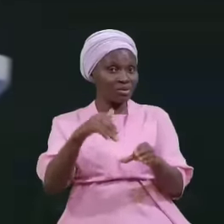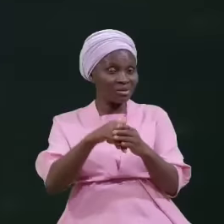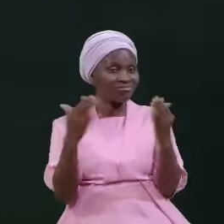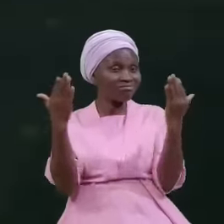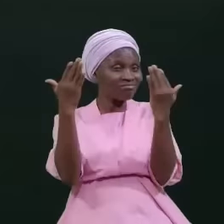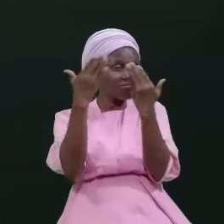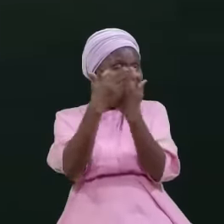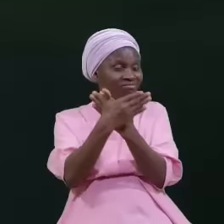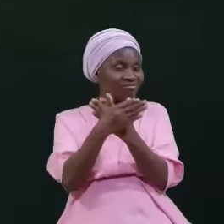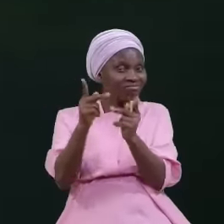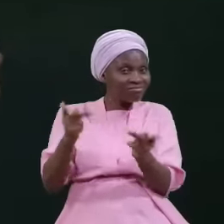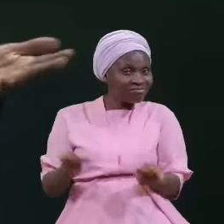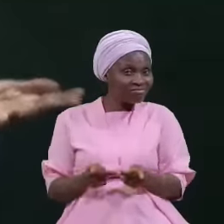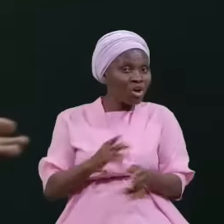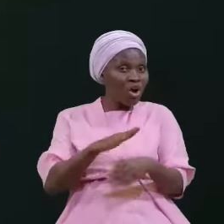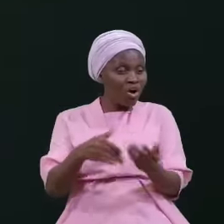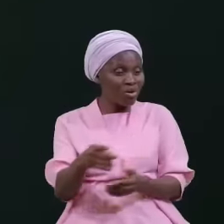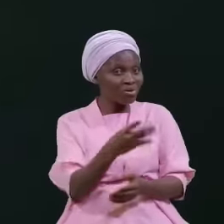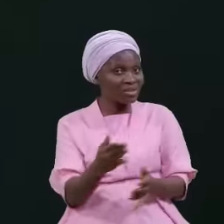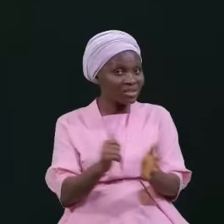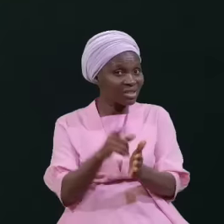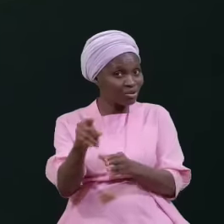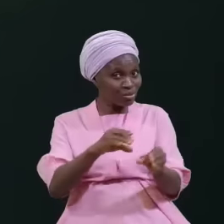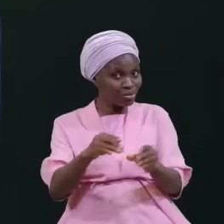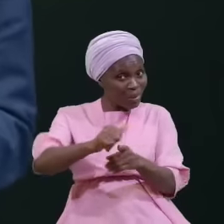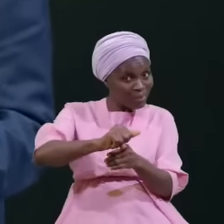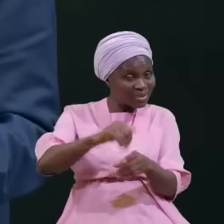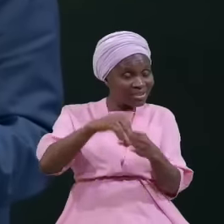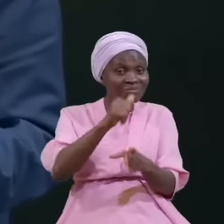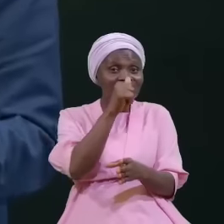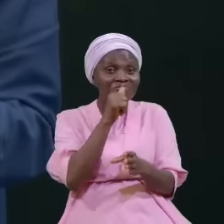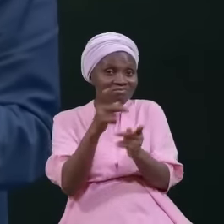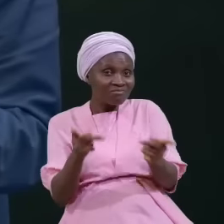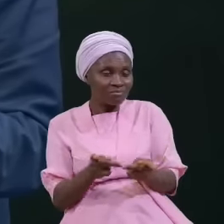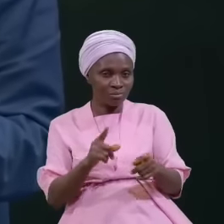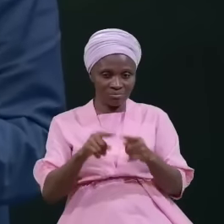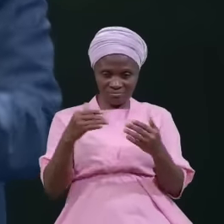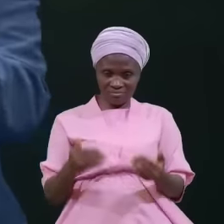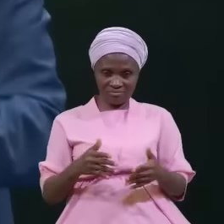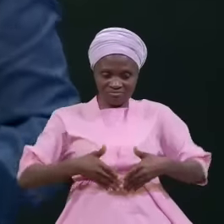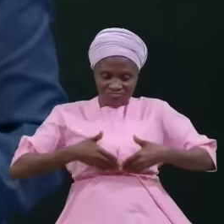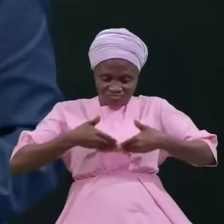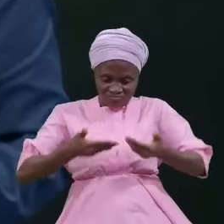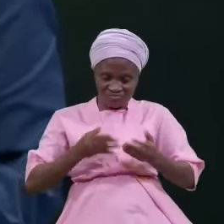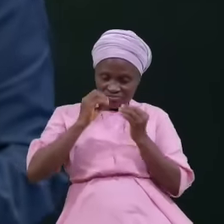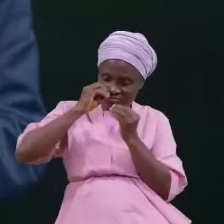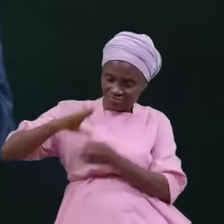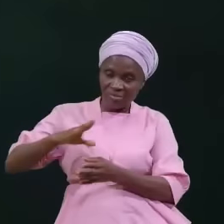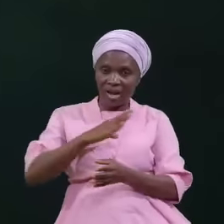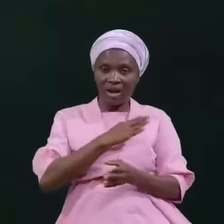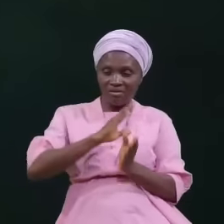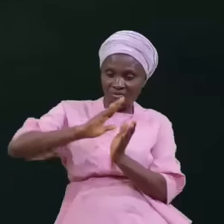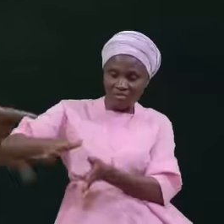do in the secret, now you confess and you forsake, and you have the salvation of the Lord, and the Lord